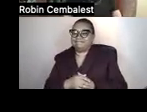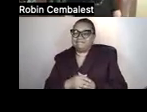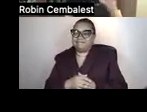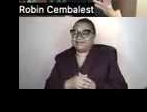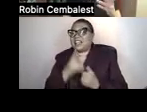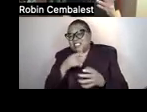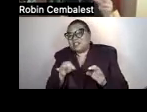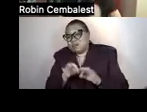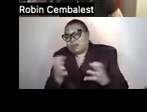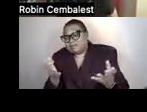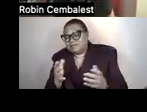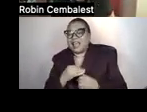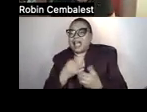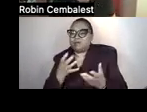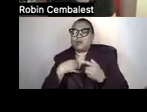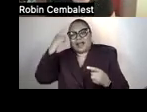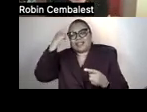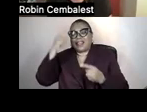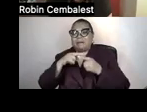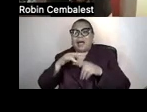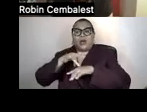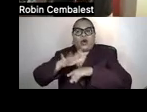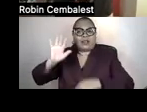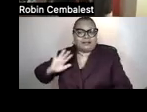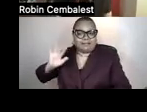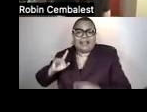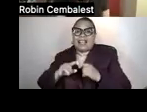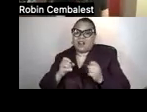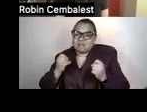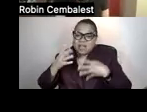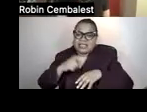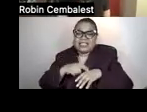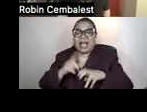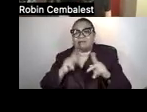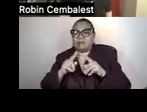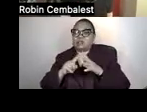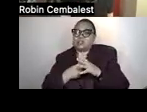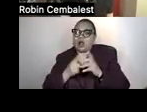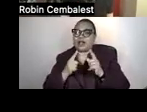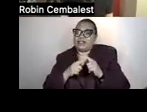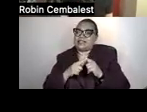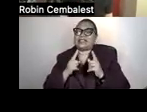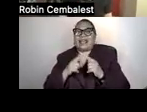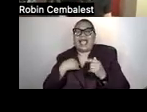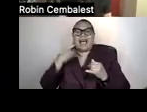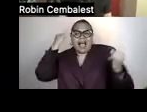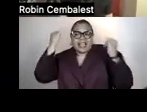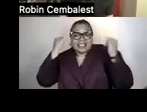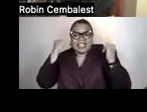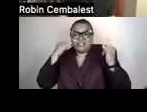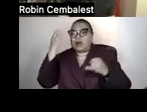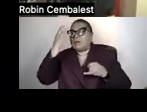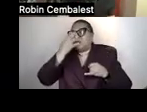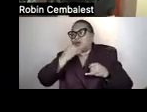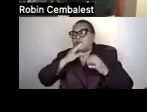because it's important and we want to think about it early. Now, a lot of times when people start this out, they have ideas for beautiful